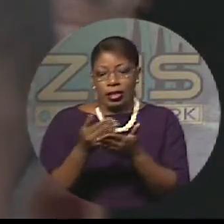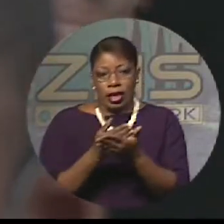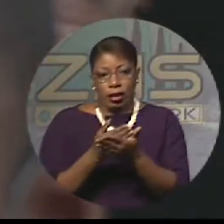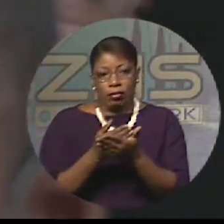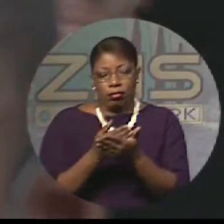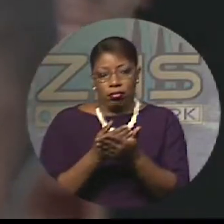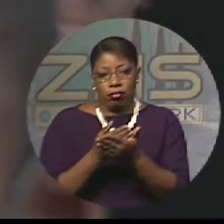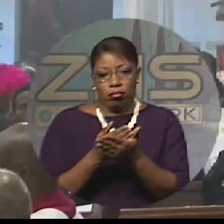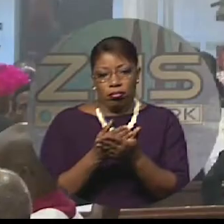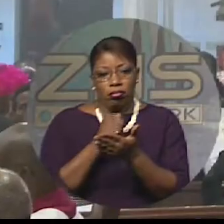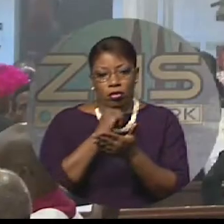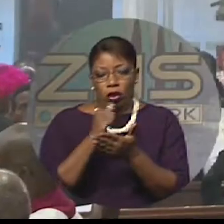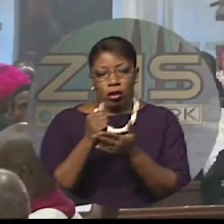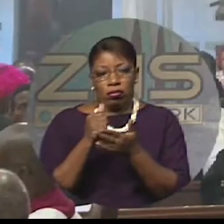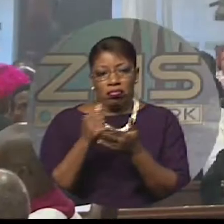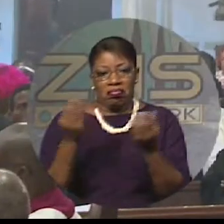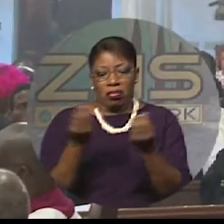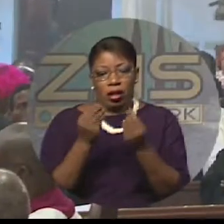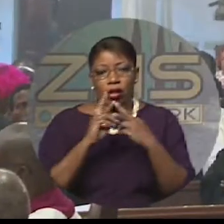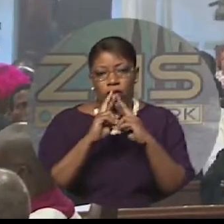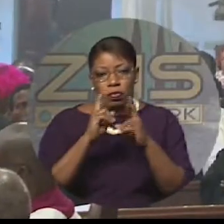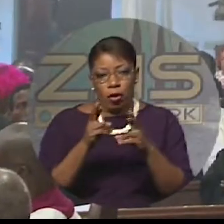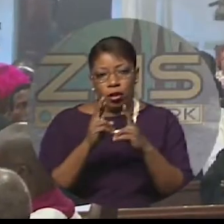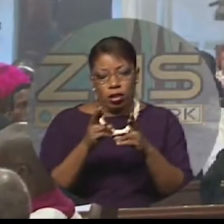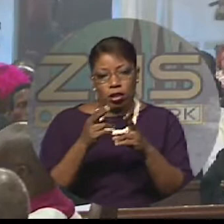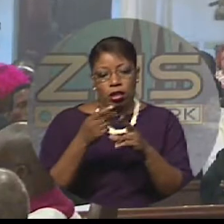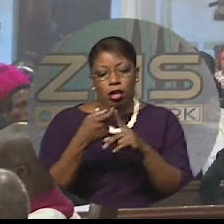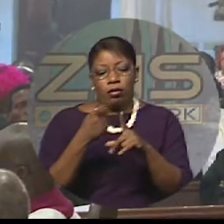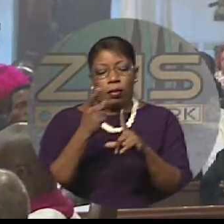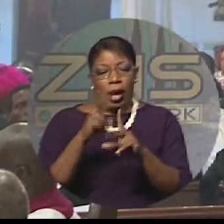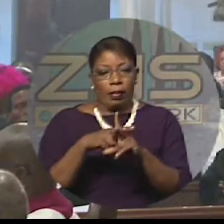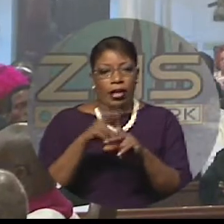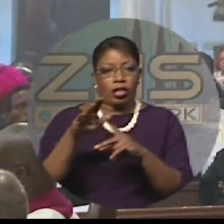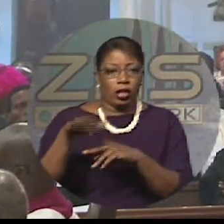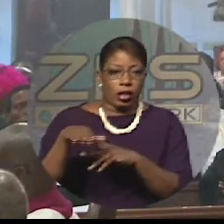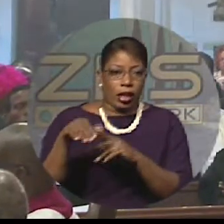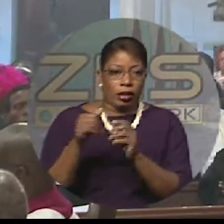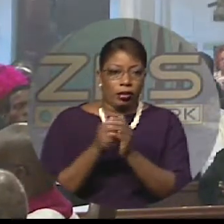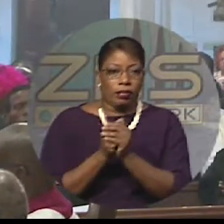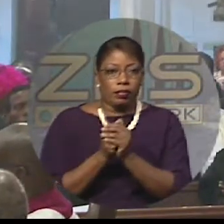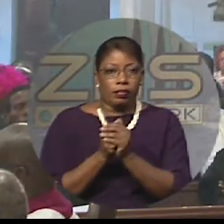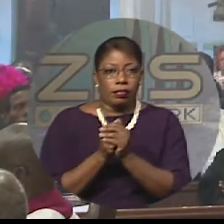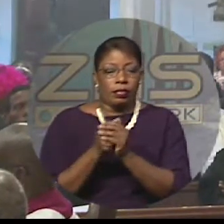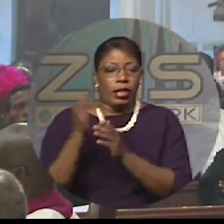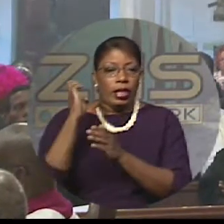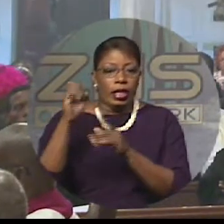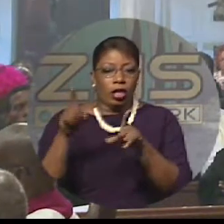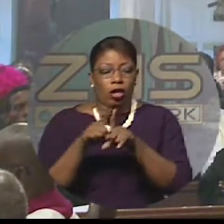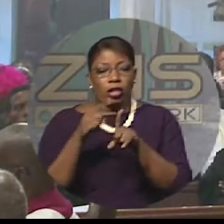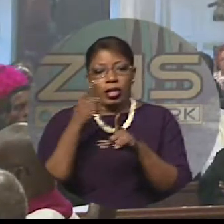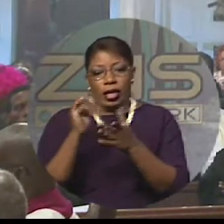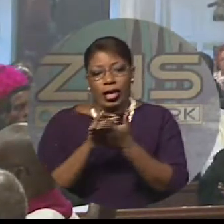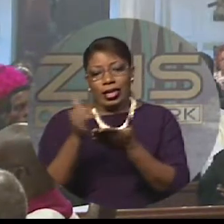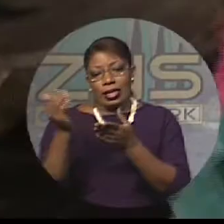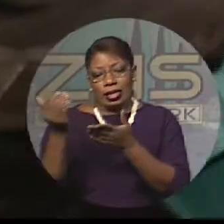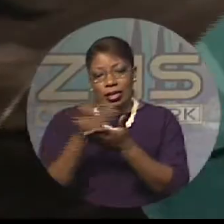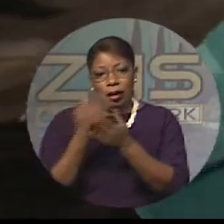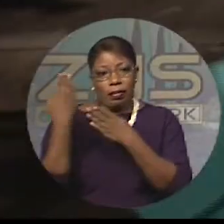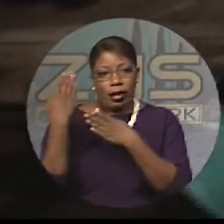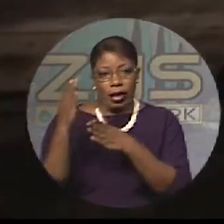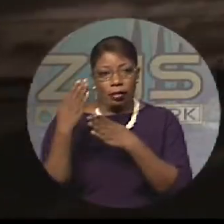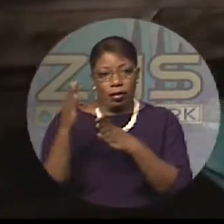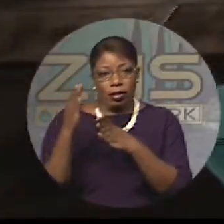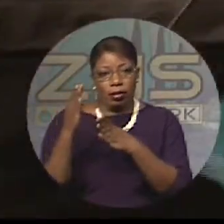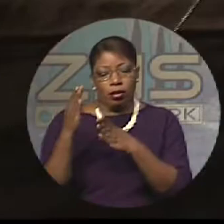not even received responses. While giving his charge at the 113th Synod, the bishop suggested that some Bahamians may have a